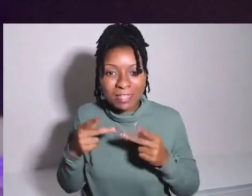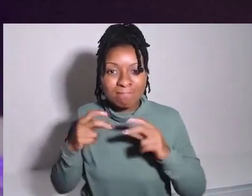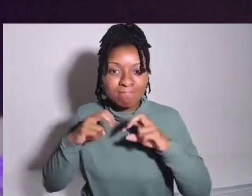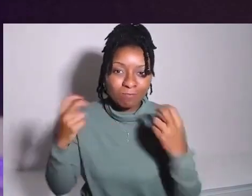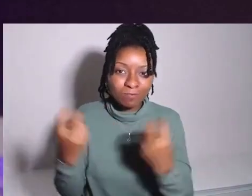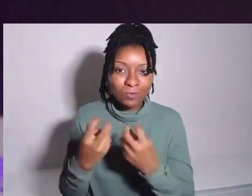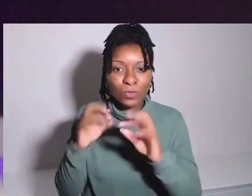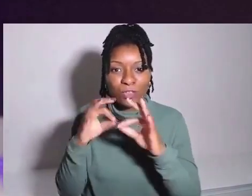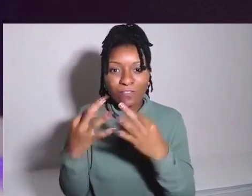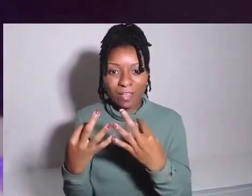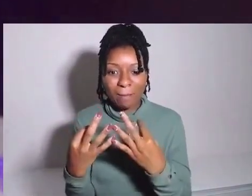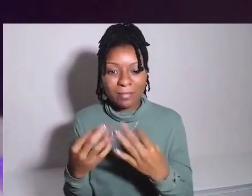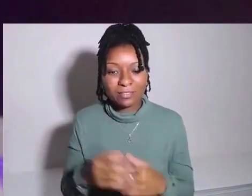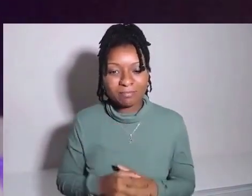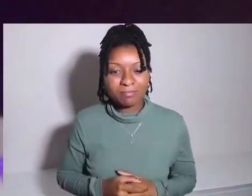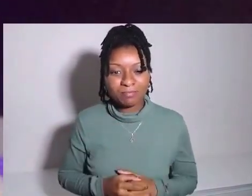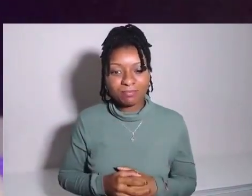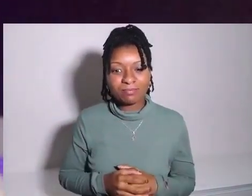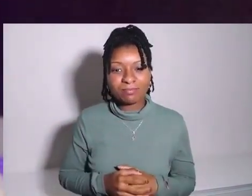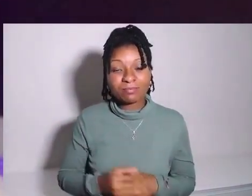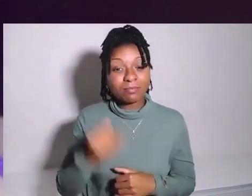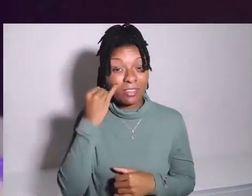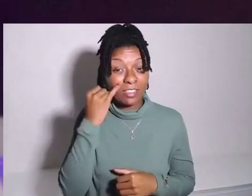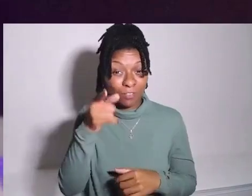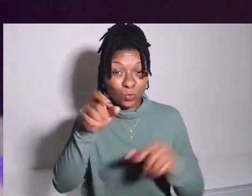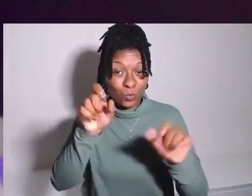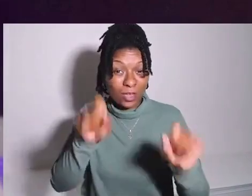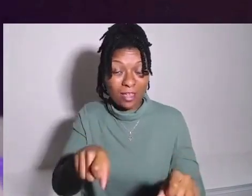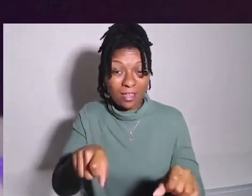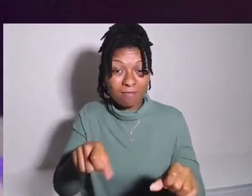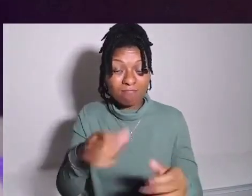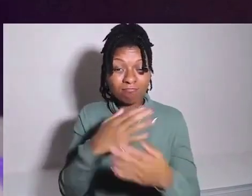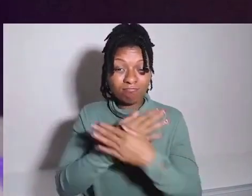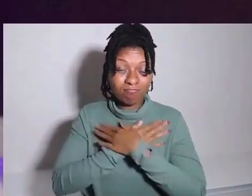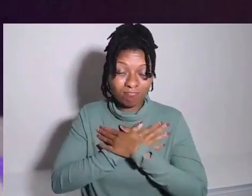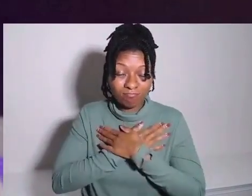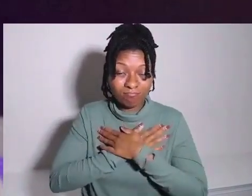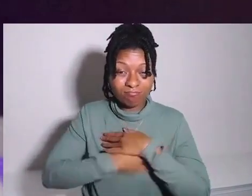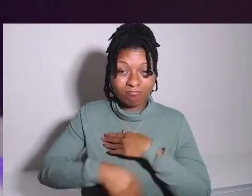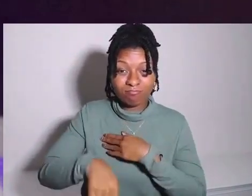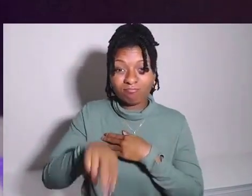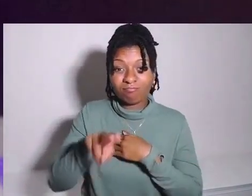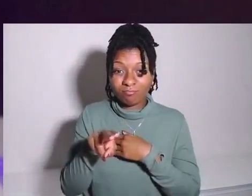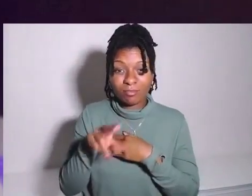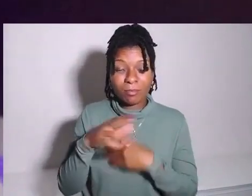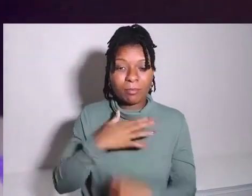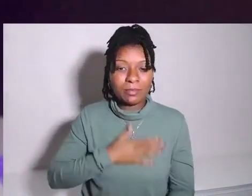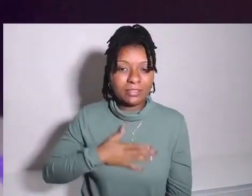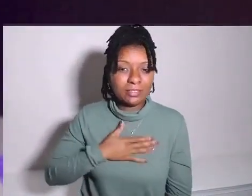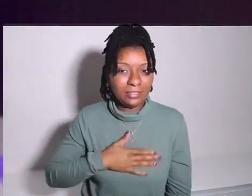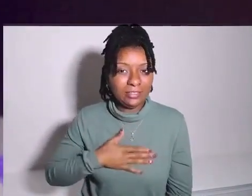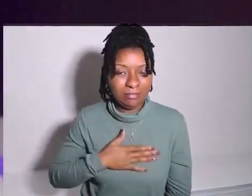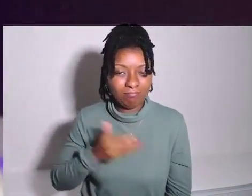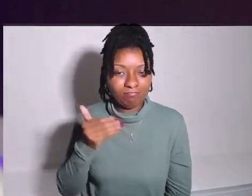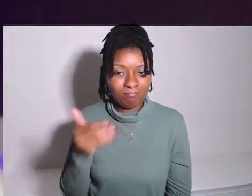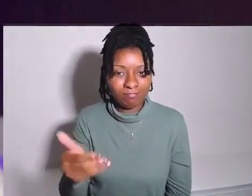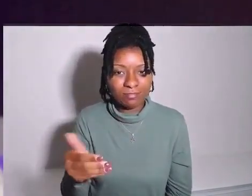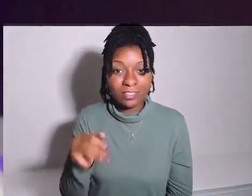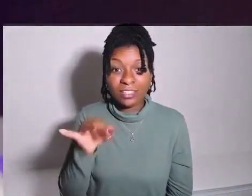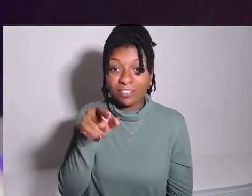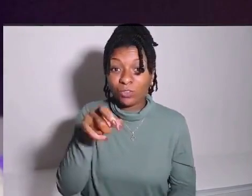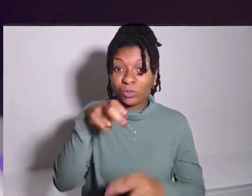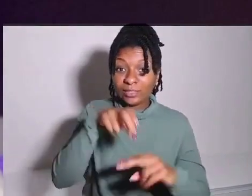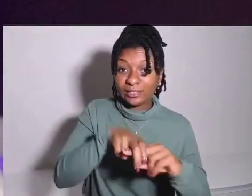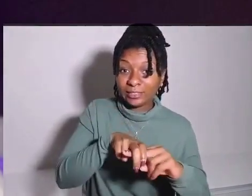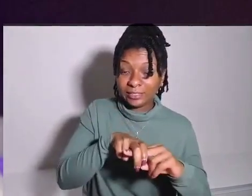family. But if you're able to, please do. And if you are seated, please allow